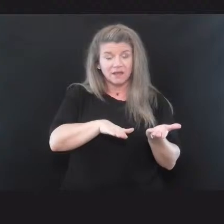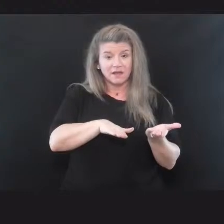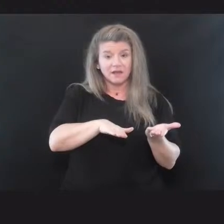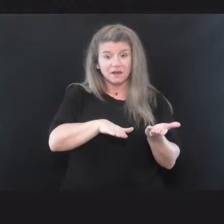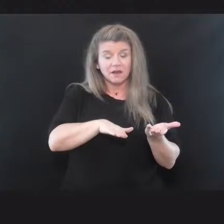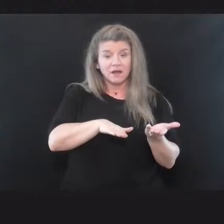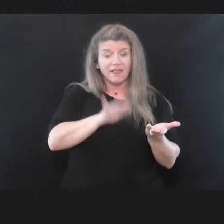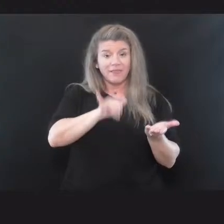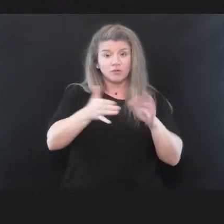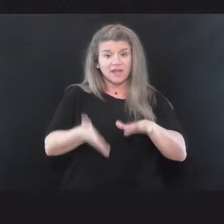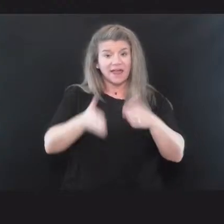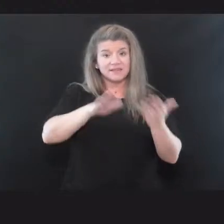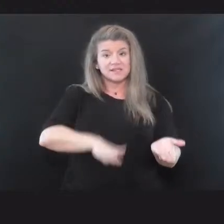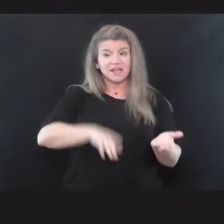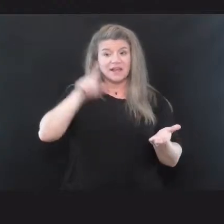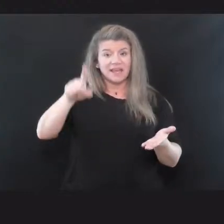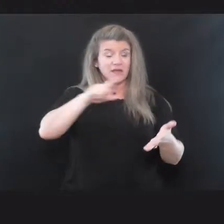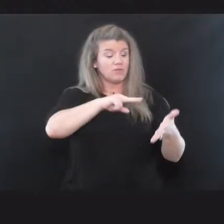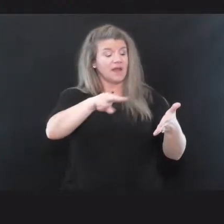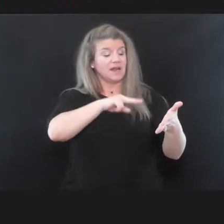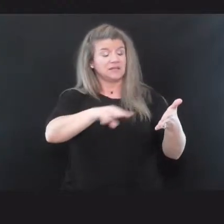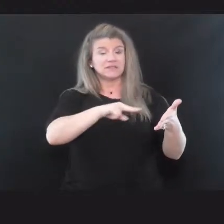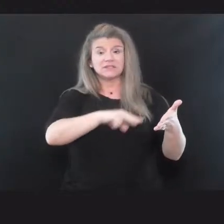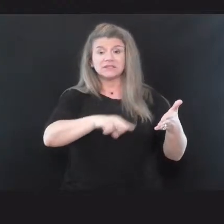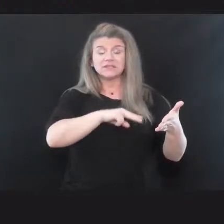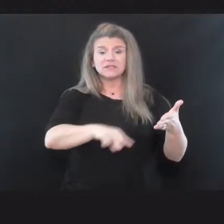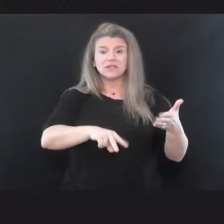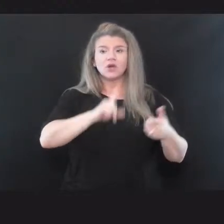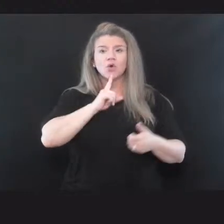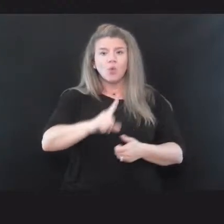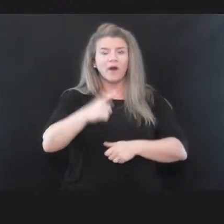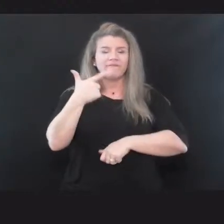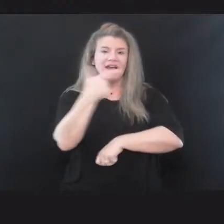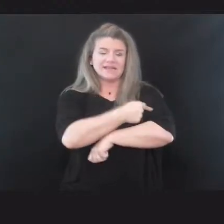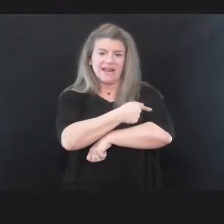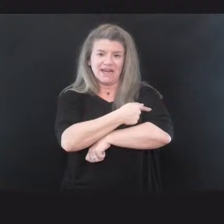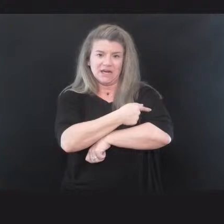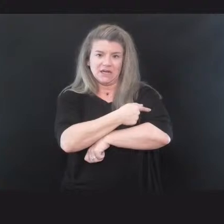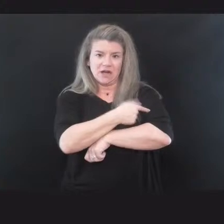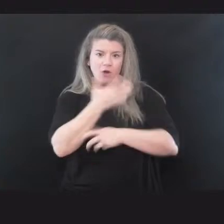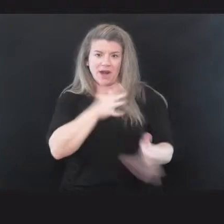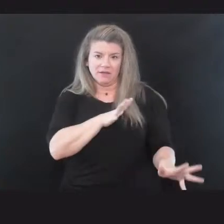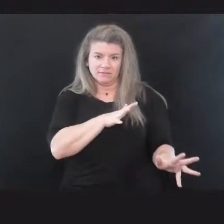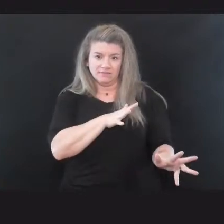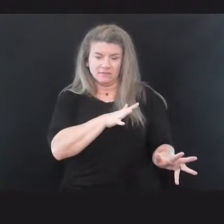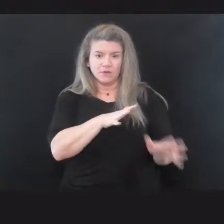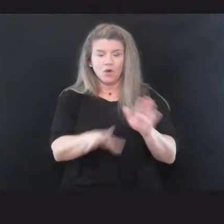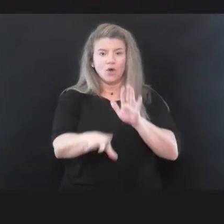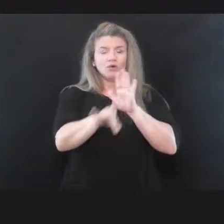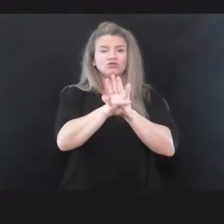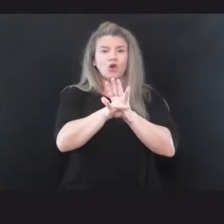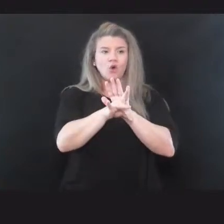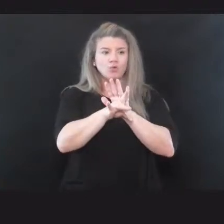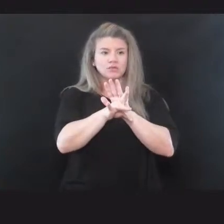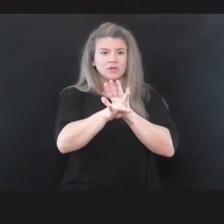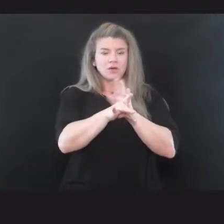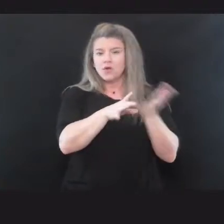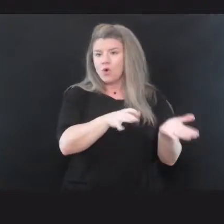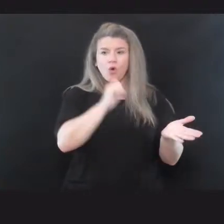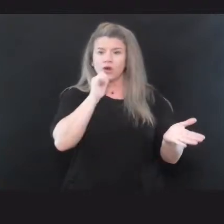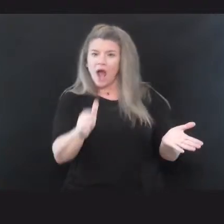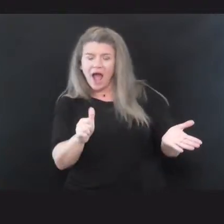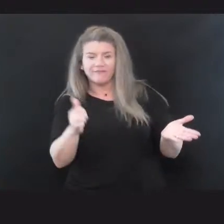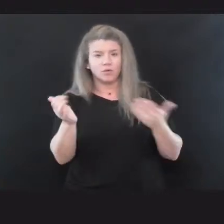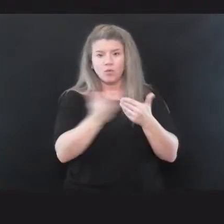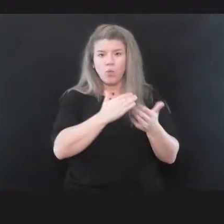of the deaths that he recognizes were vaccinated or chose or did not get the vaccine for whatever